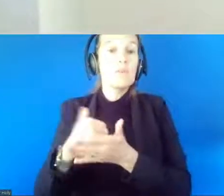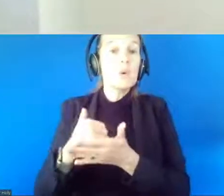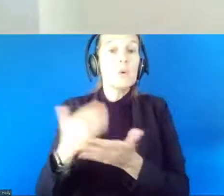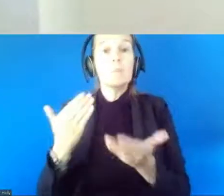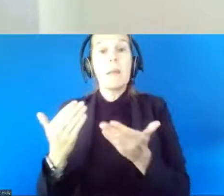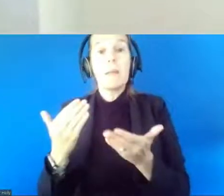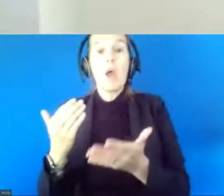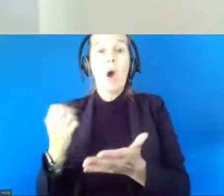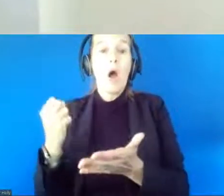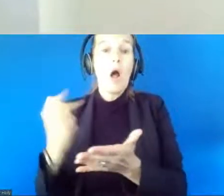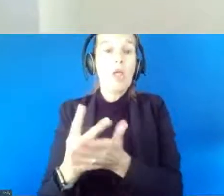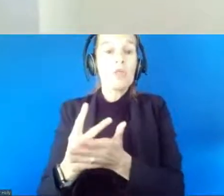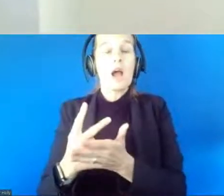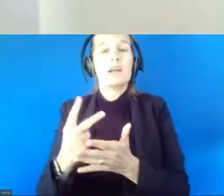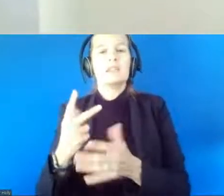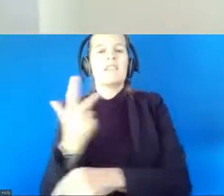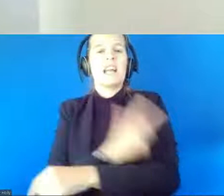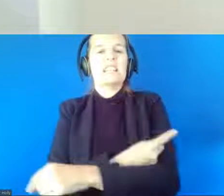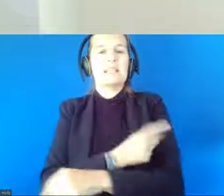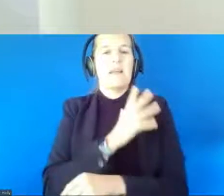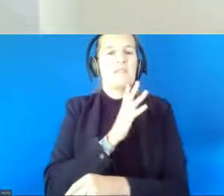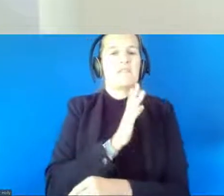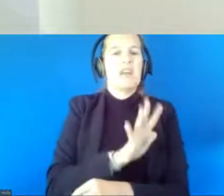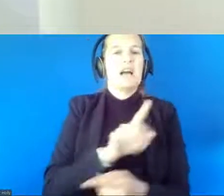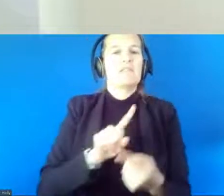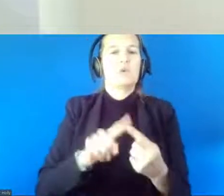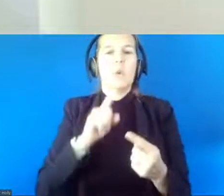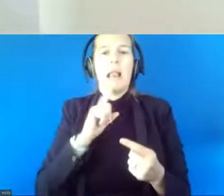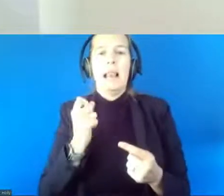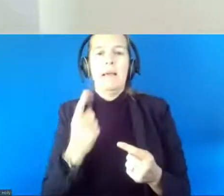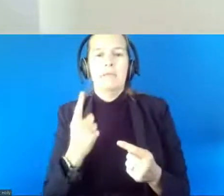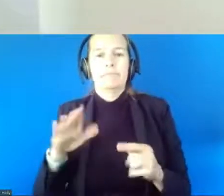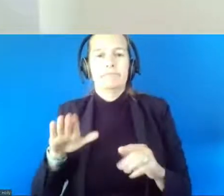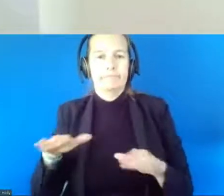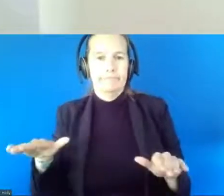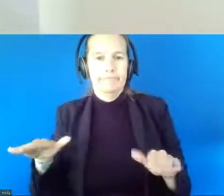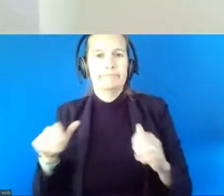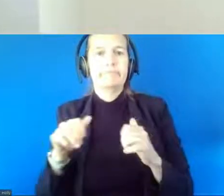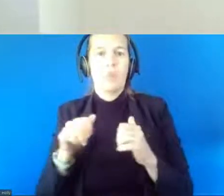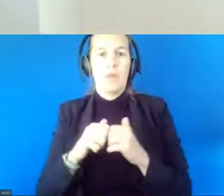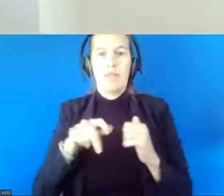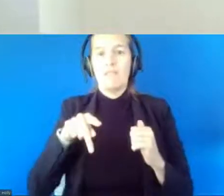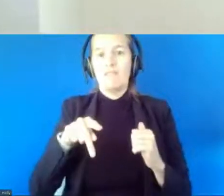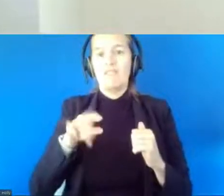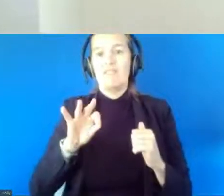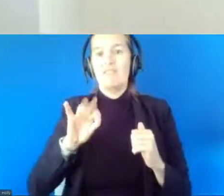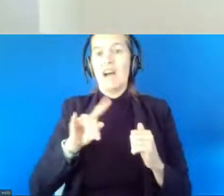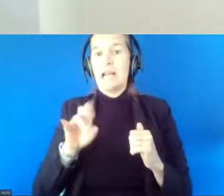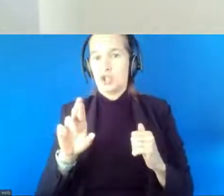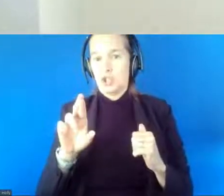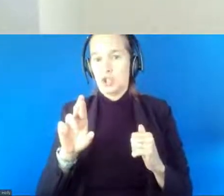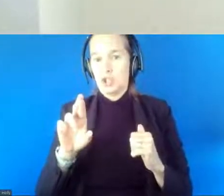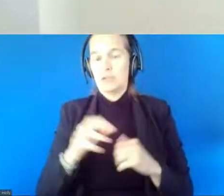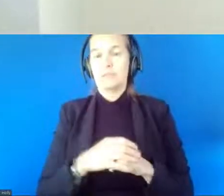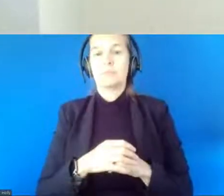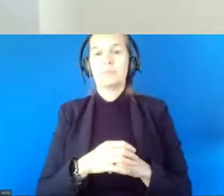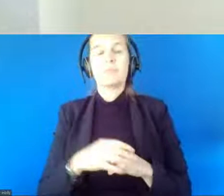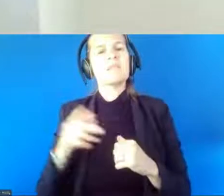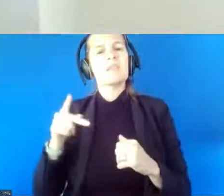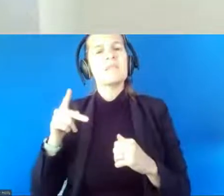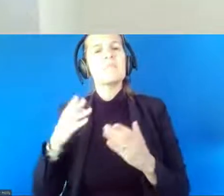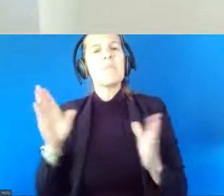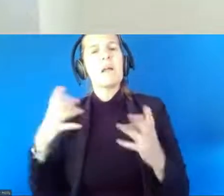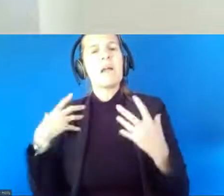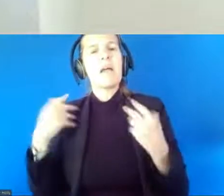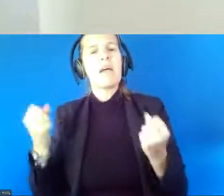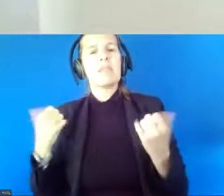the vaccinations for 5 to 11-year-olds with the Pfizer vaccine. Public Health is currently working on organizing